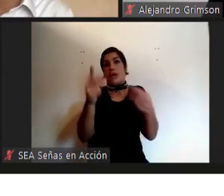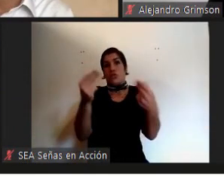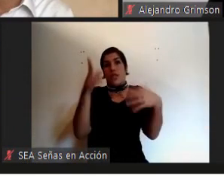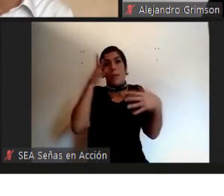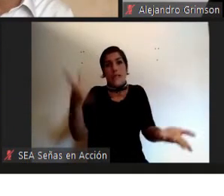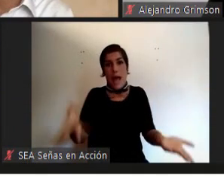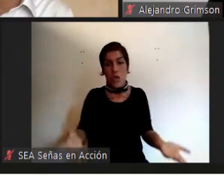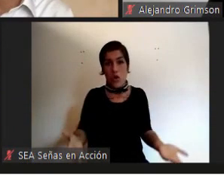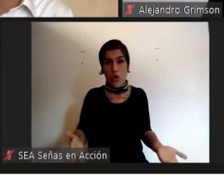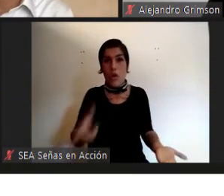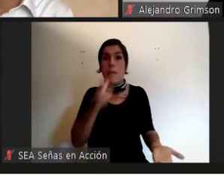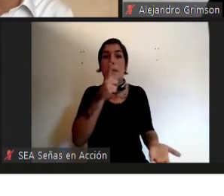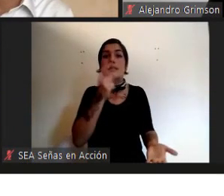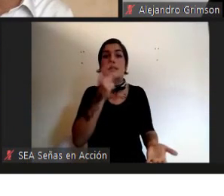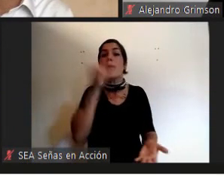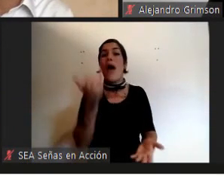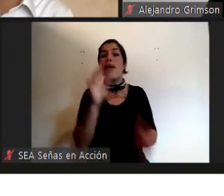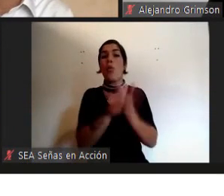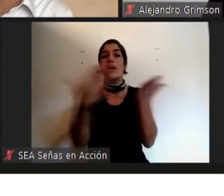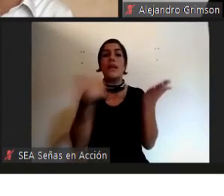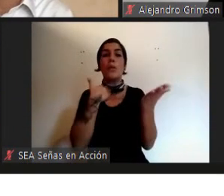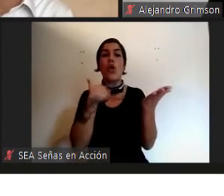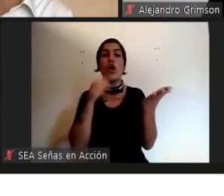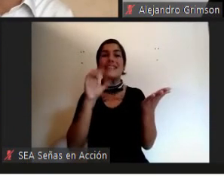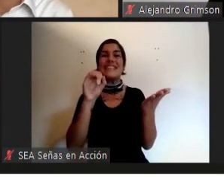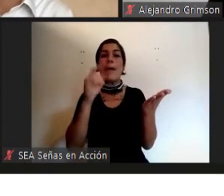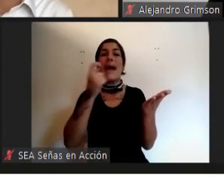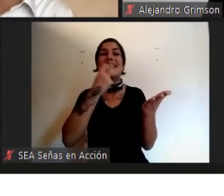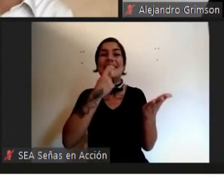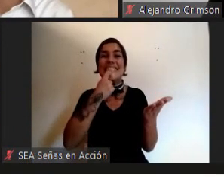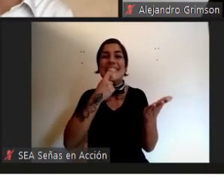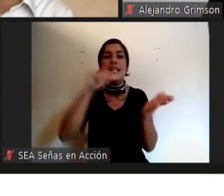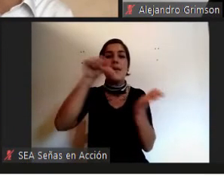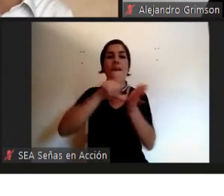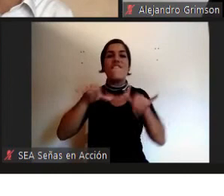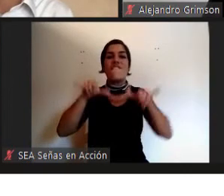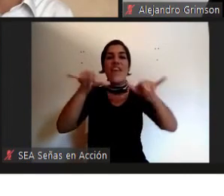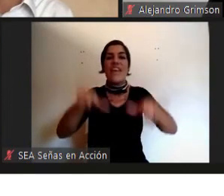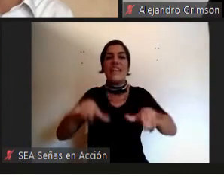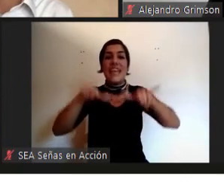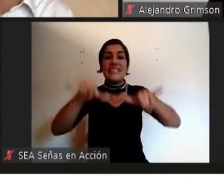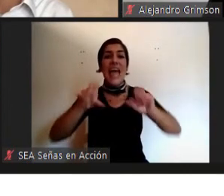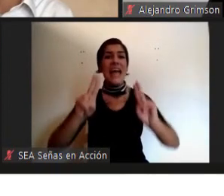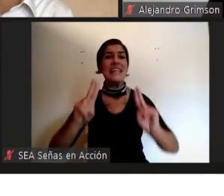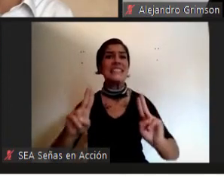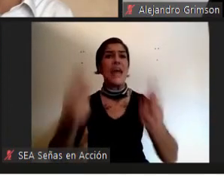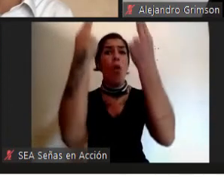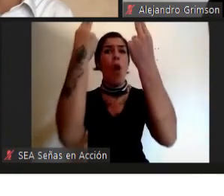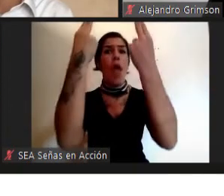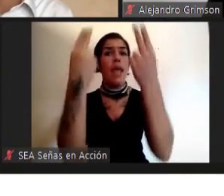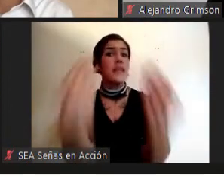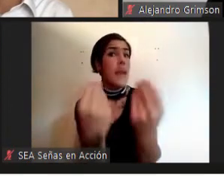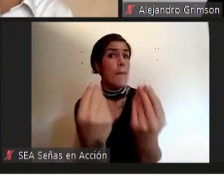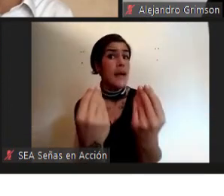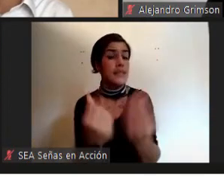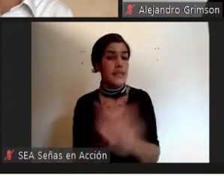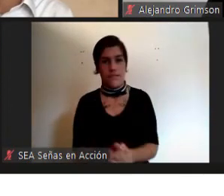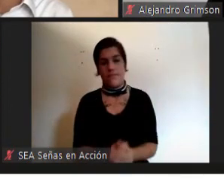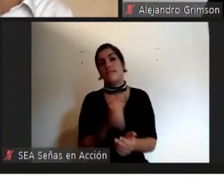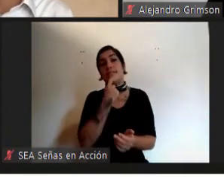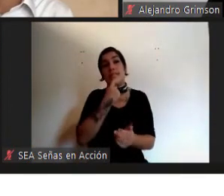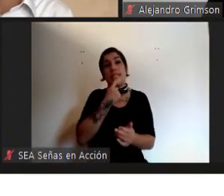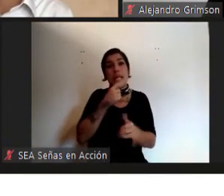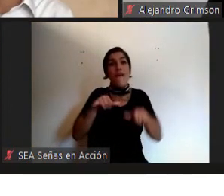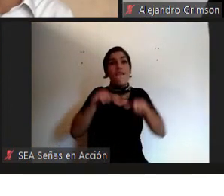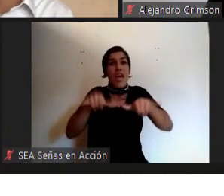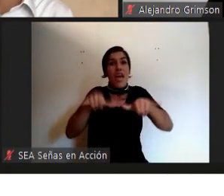As a result of the book by Cetis, If Venice Dies, and the conclusion is that if Venice dies, then